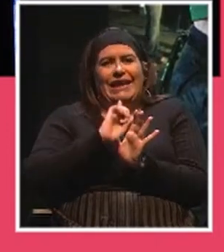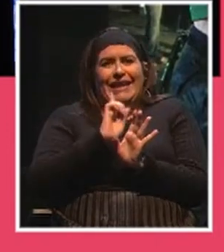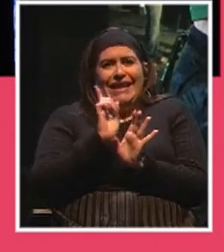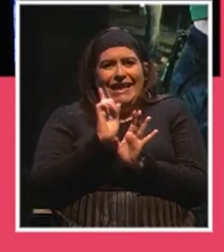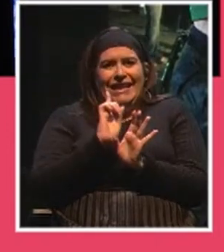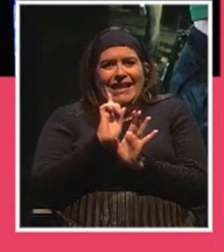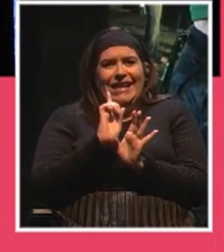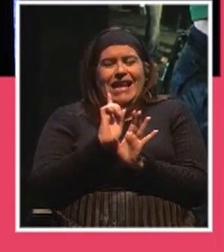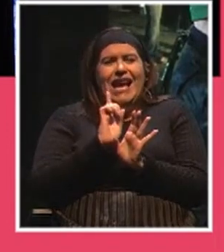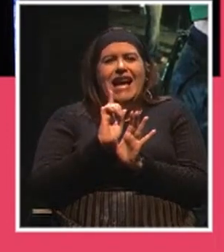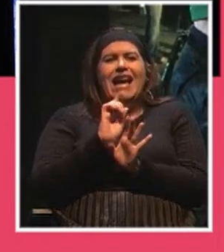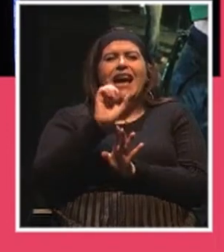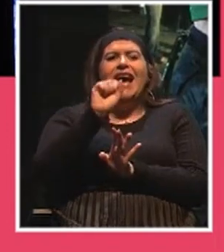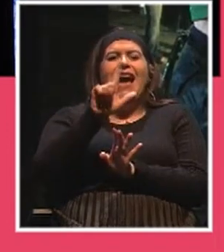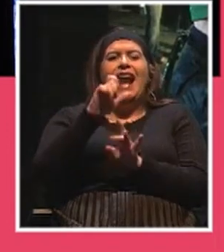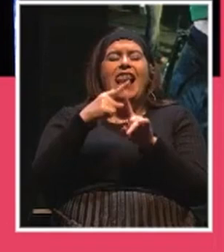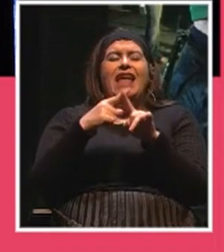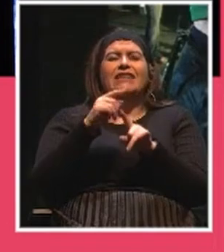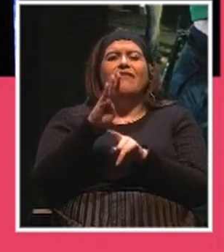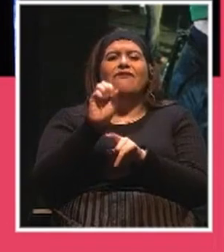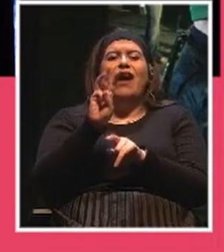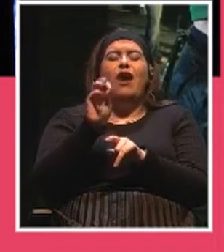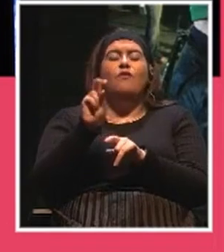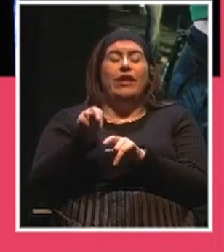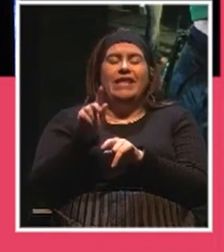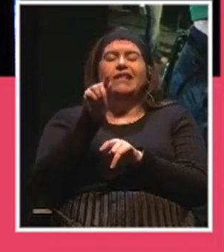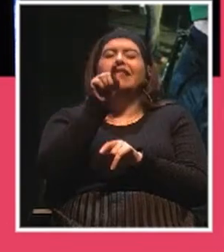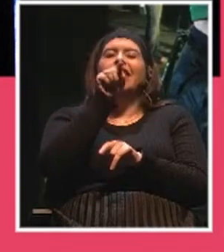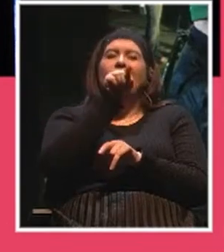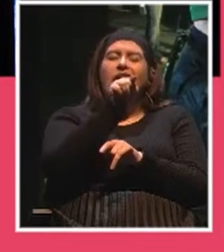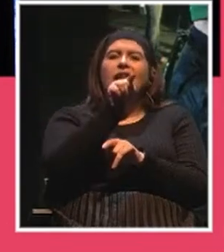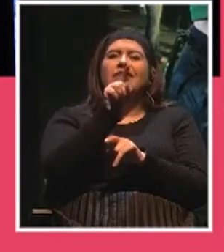like rubber ones, there's wood ones, and then